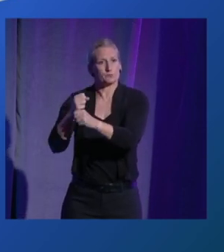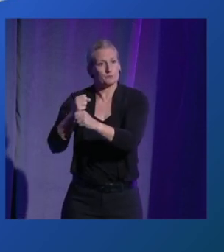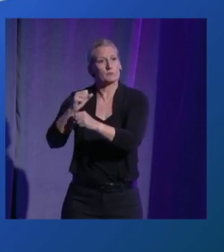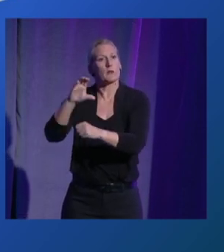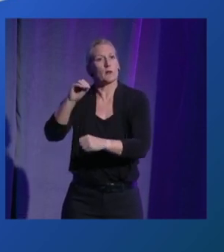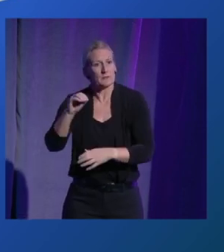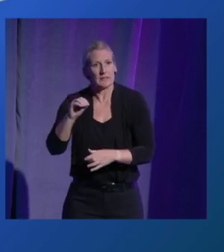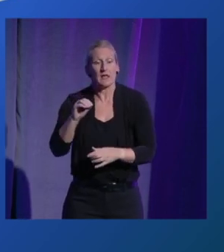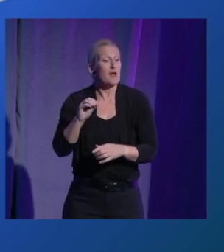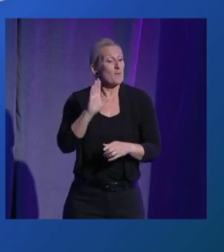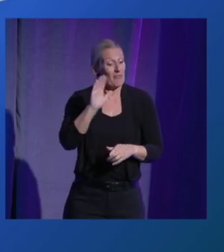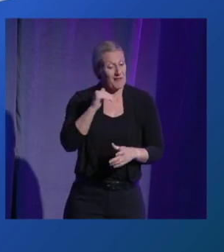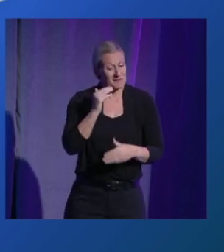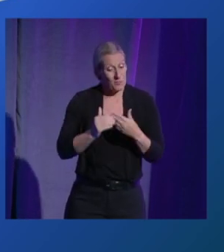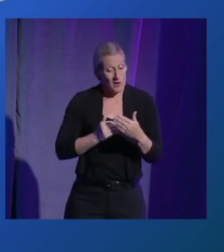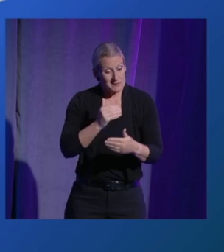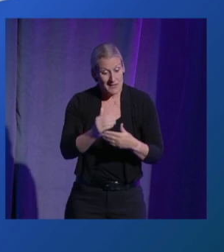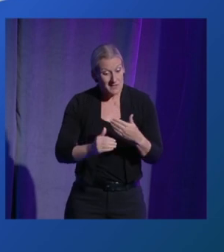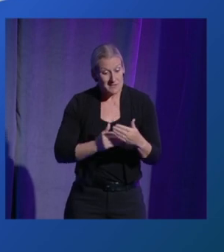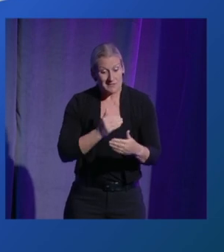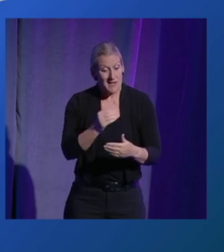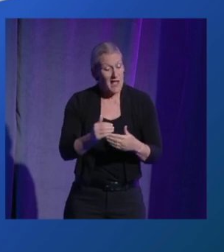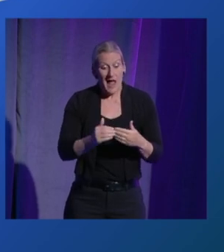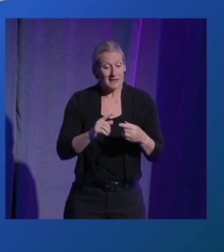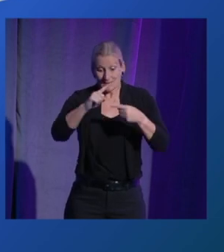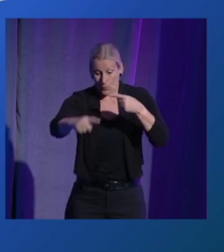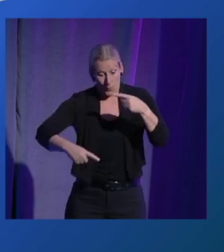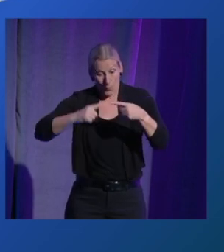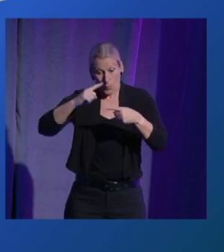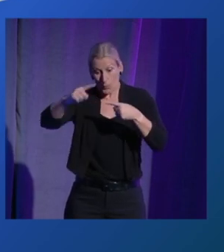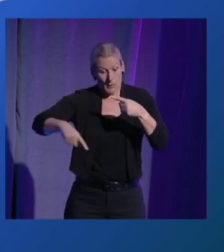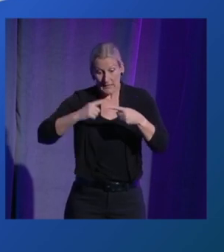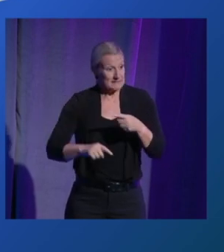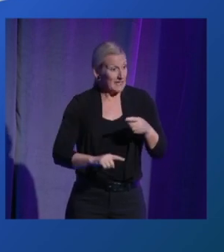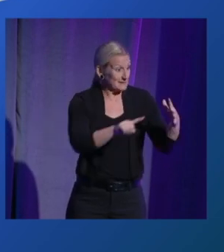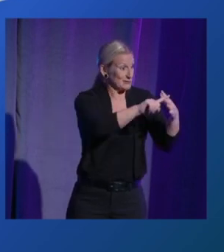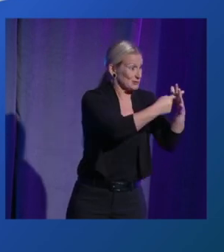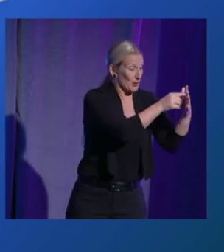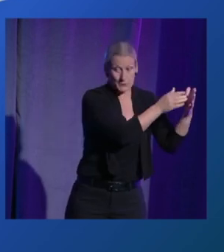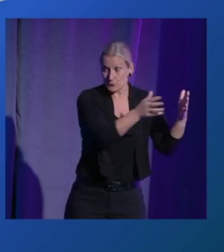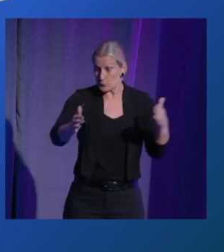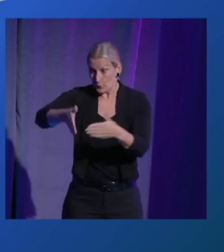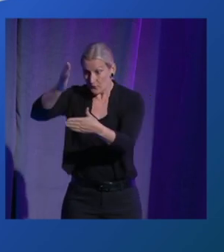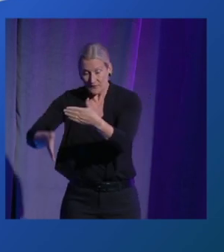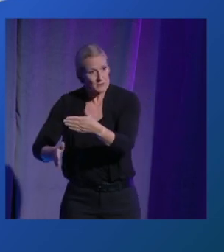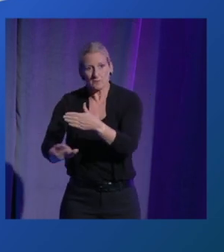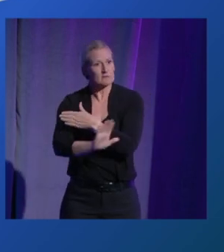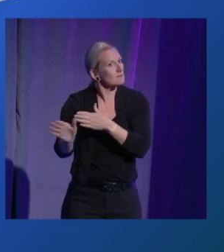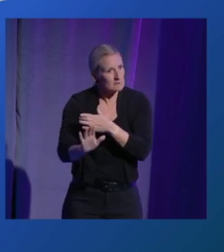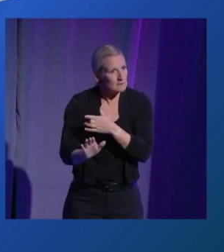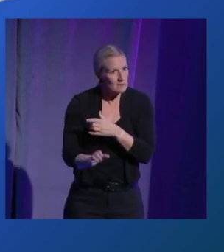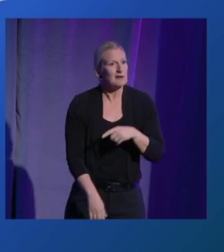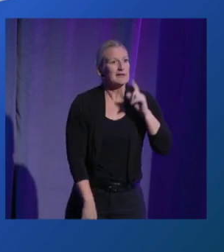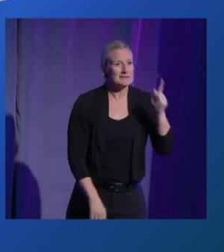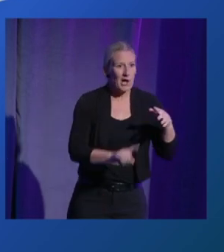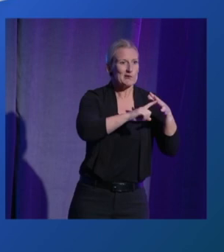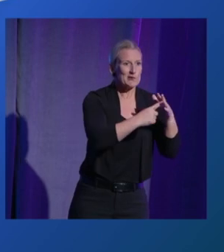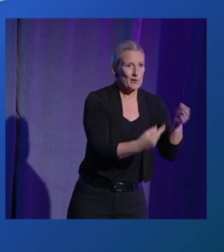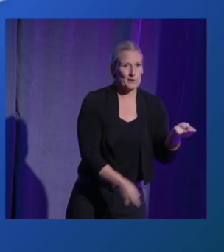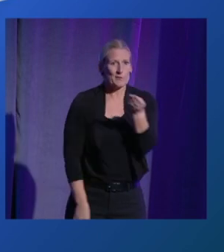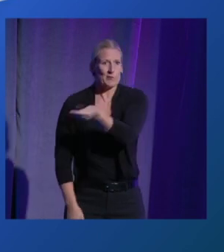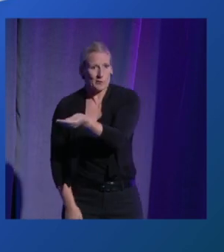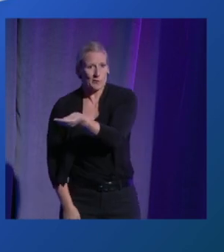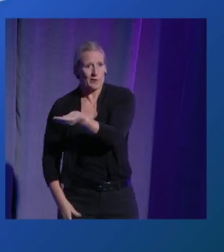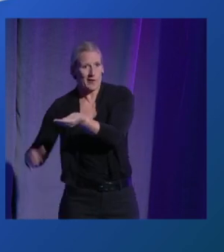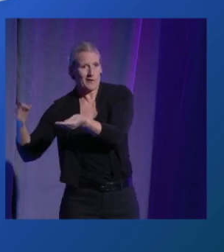ongoing and taking in feedback learning from each other I think is and and continuing persevering as well I think is